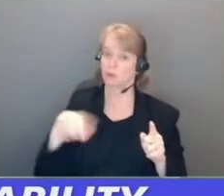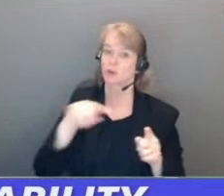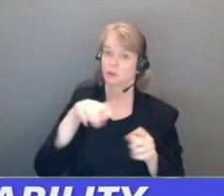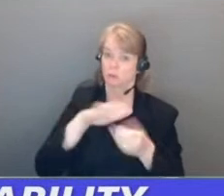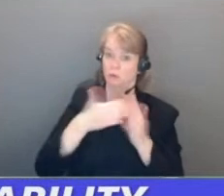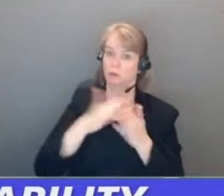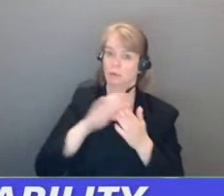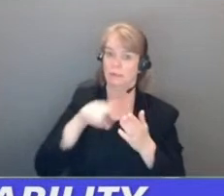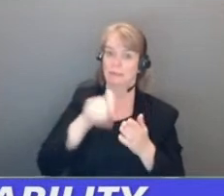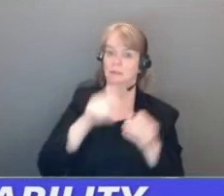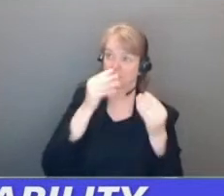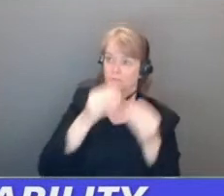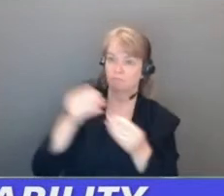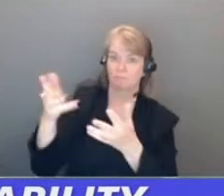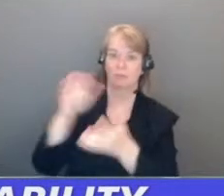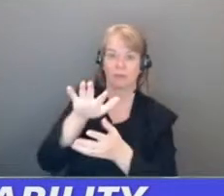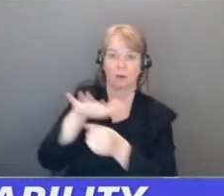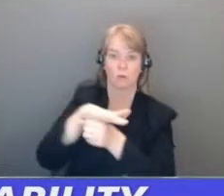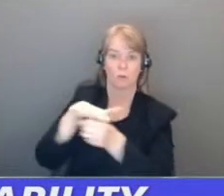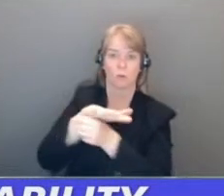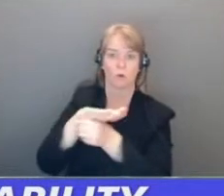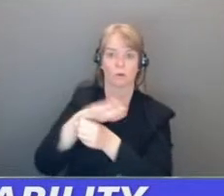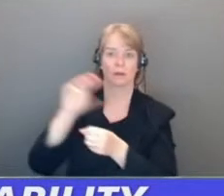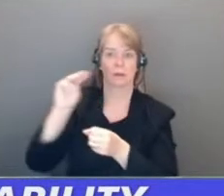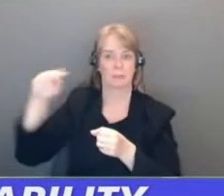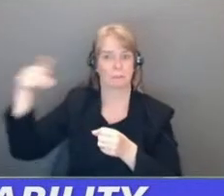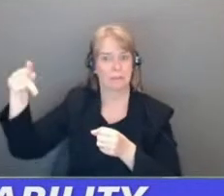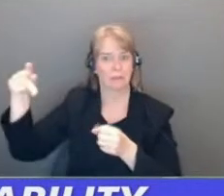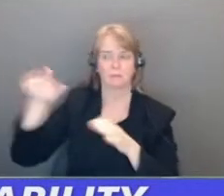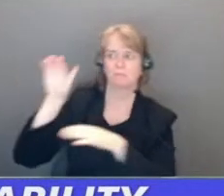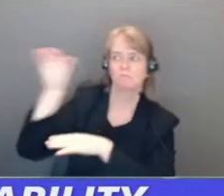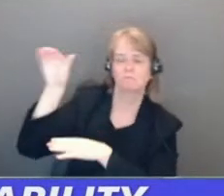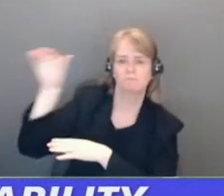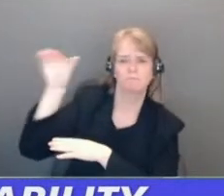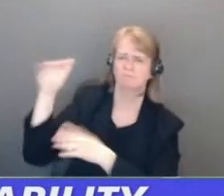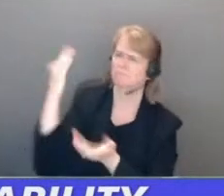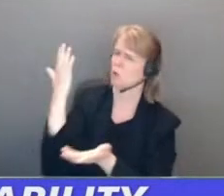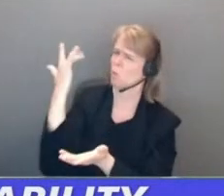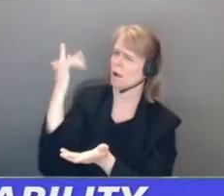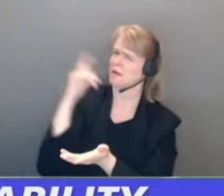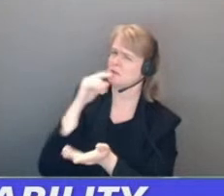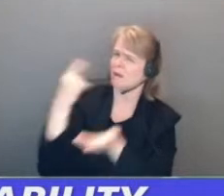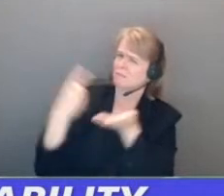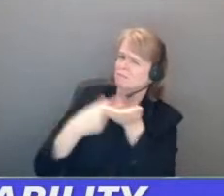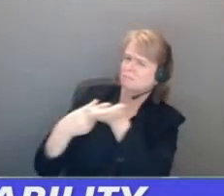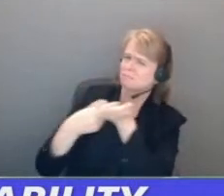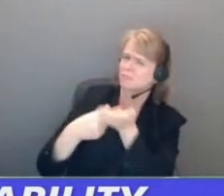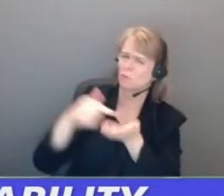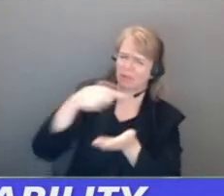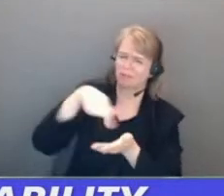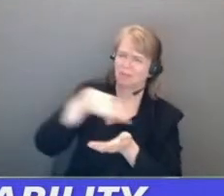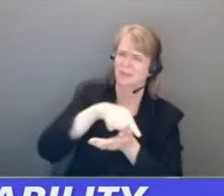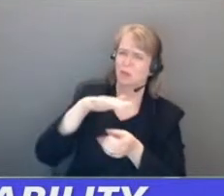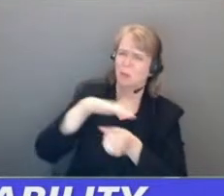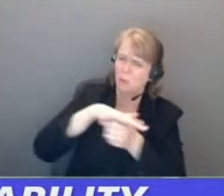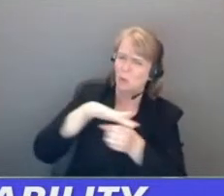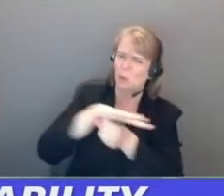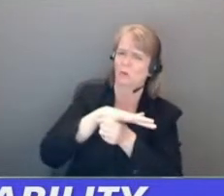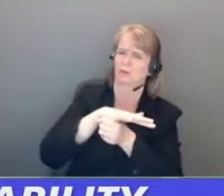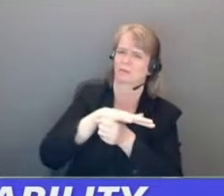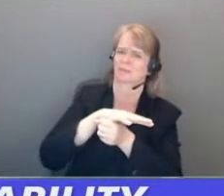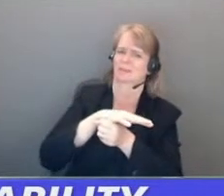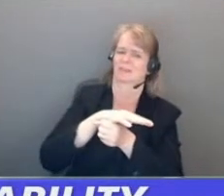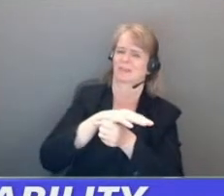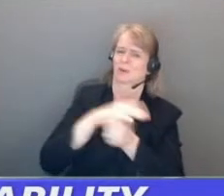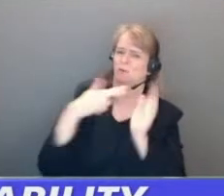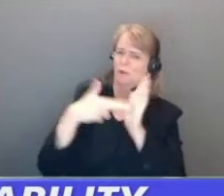explain, why there was virtually no consultation with the municipal sector on a wide variety of these issues. We know that we need